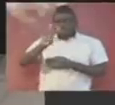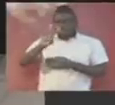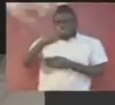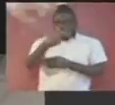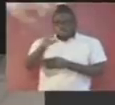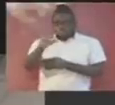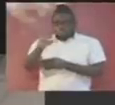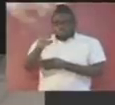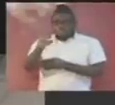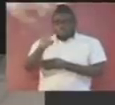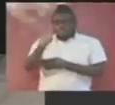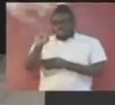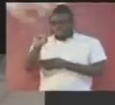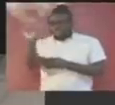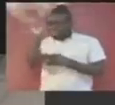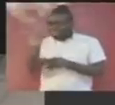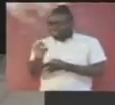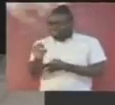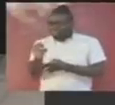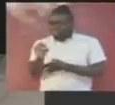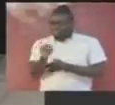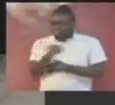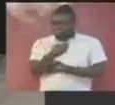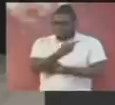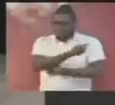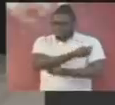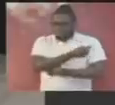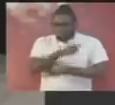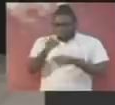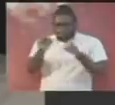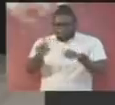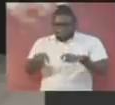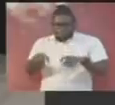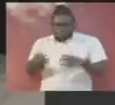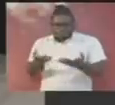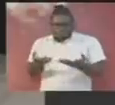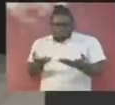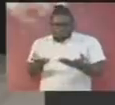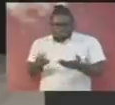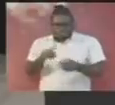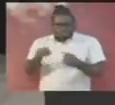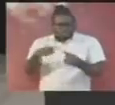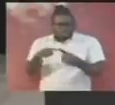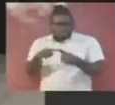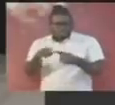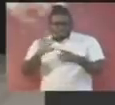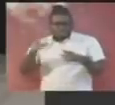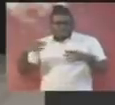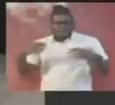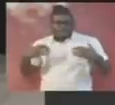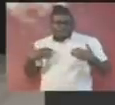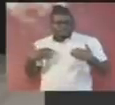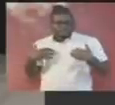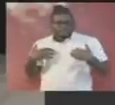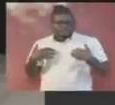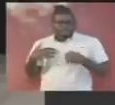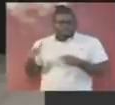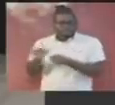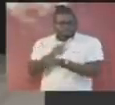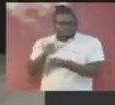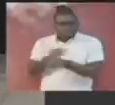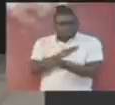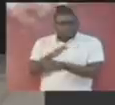does the Health Ministry plan to vaccinate enough people for herd immunity to be achieved? And also, will that 20